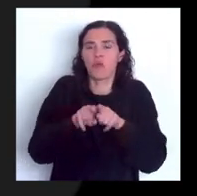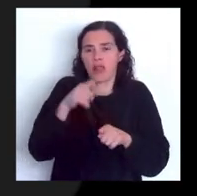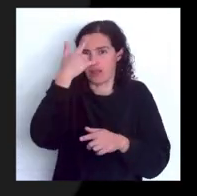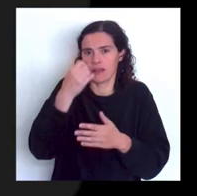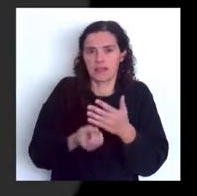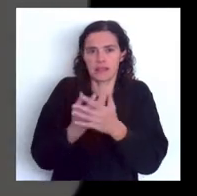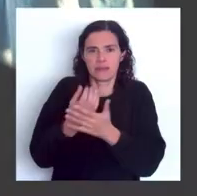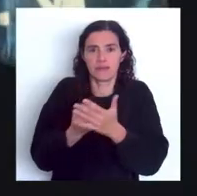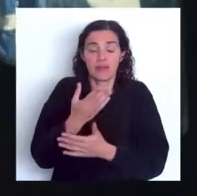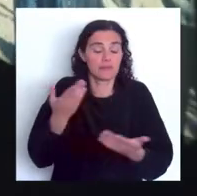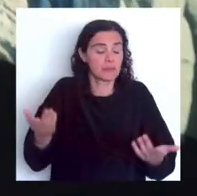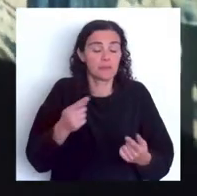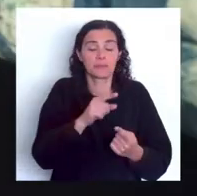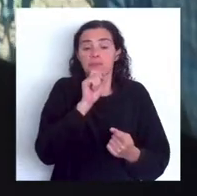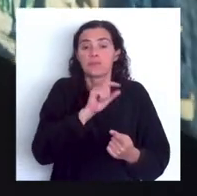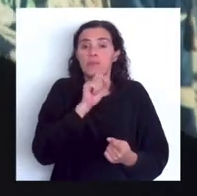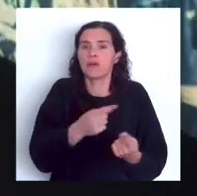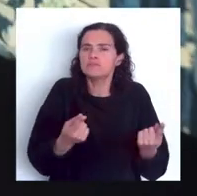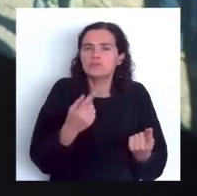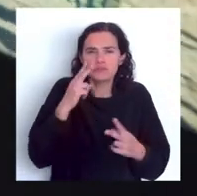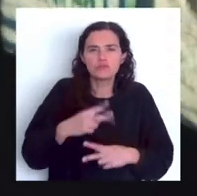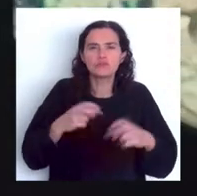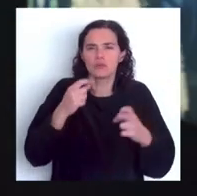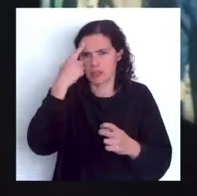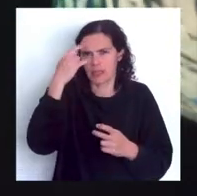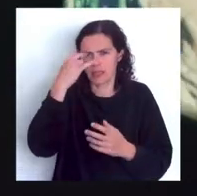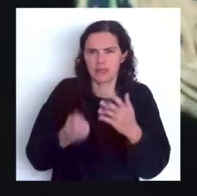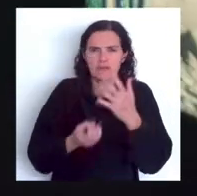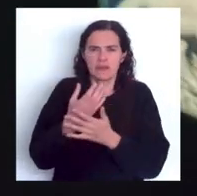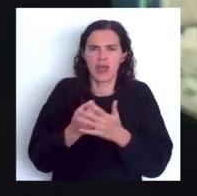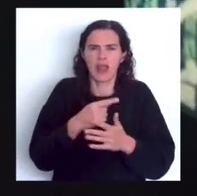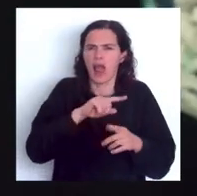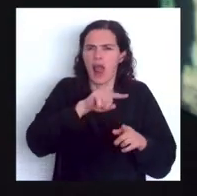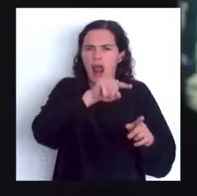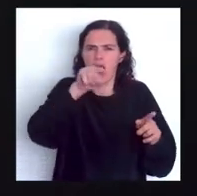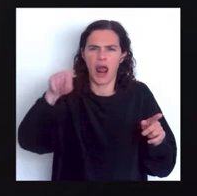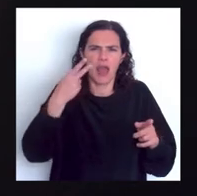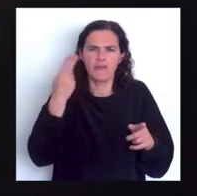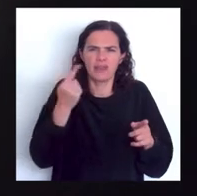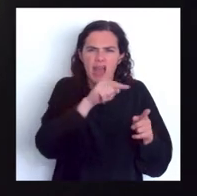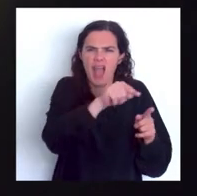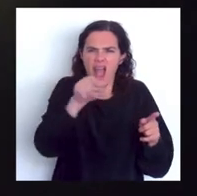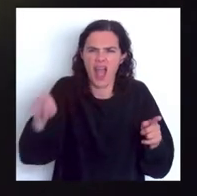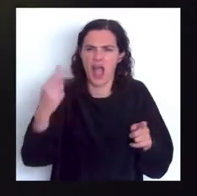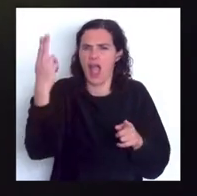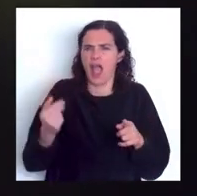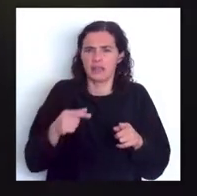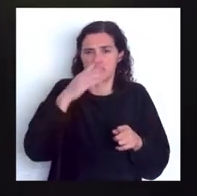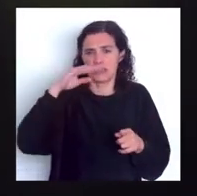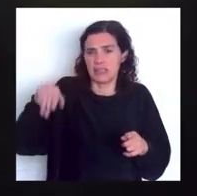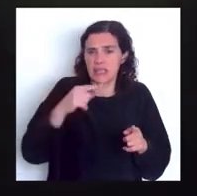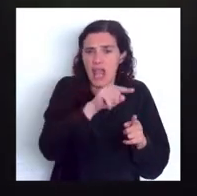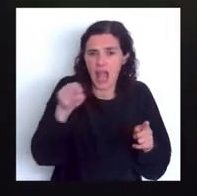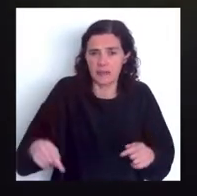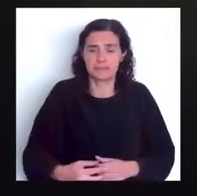of creativity, and how one can find creativity in every corner of life,